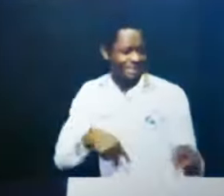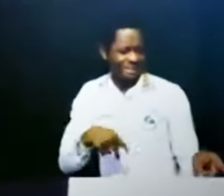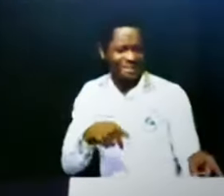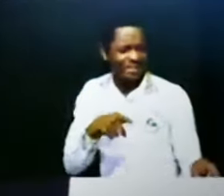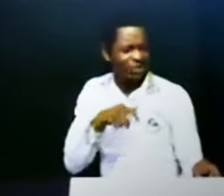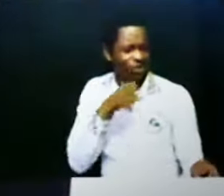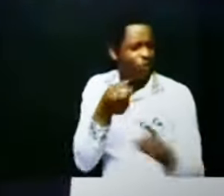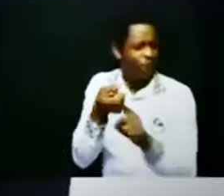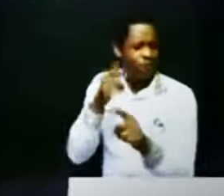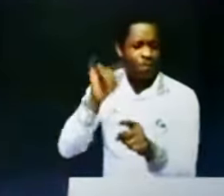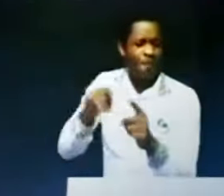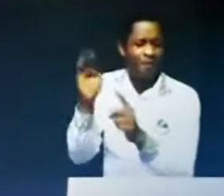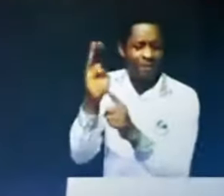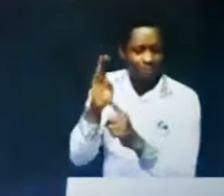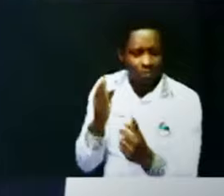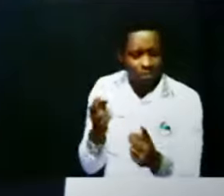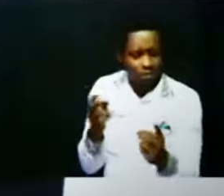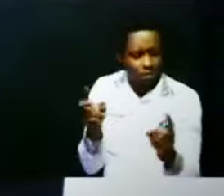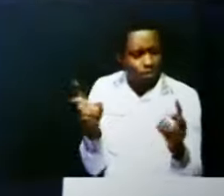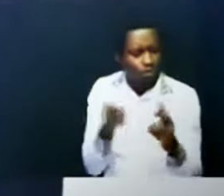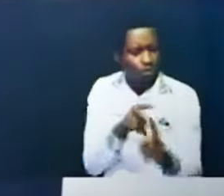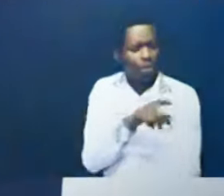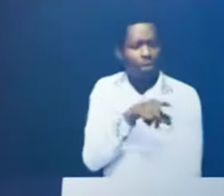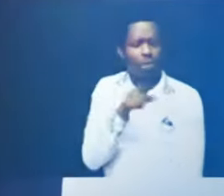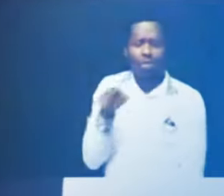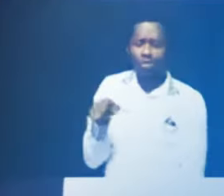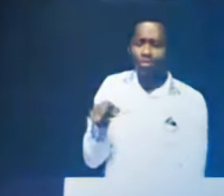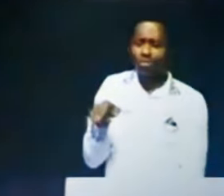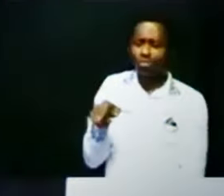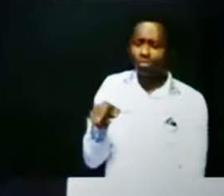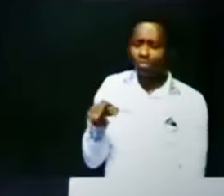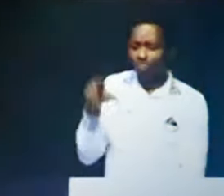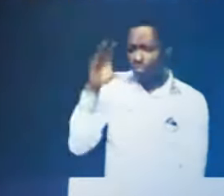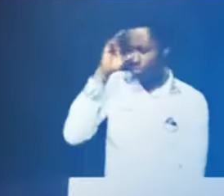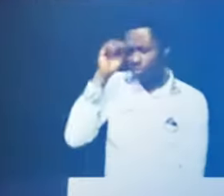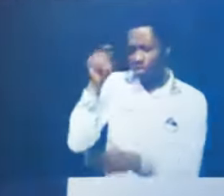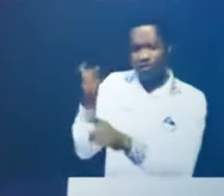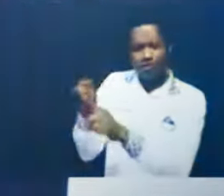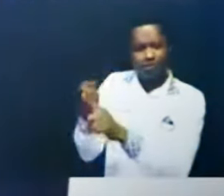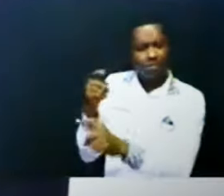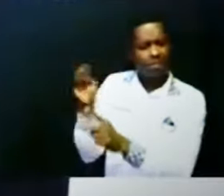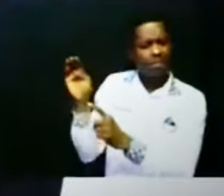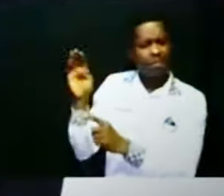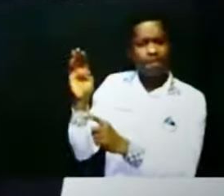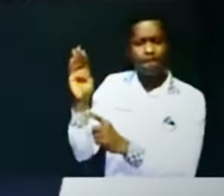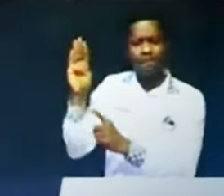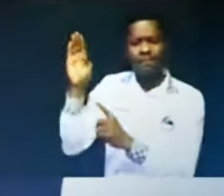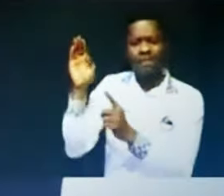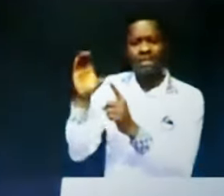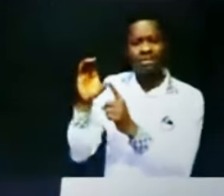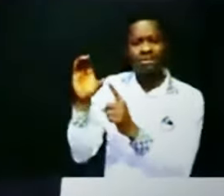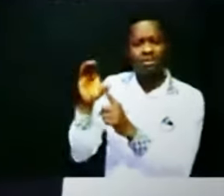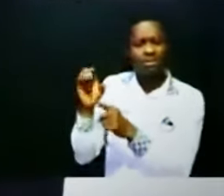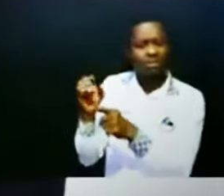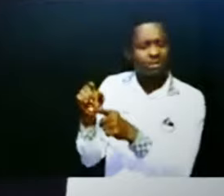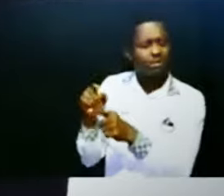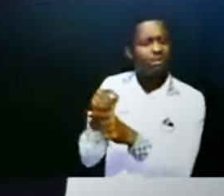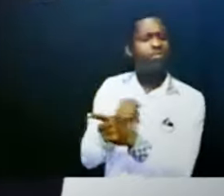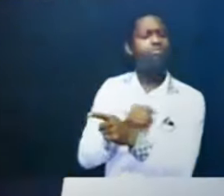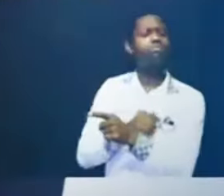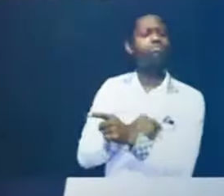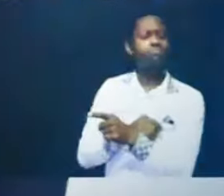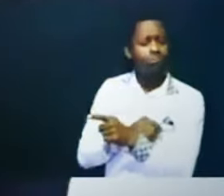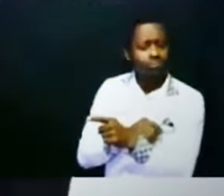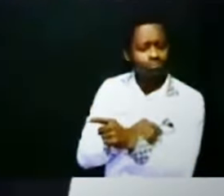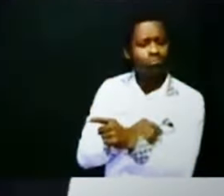would know him, that this man is from Judah. And they are from Bethlehem. And they are branti kwa akwankwai or say